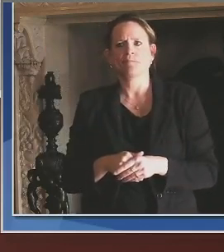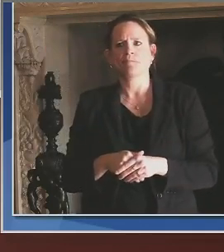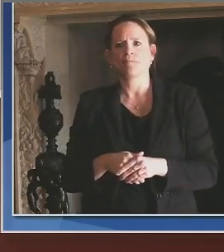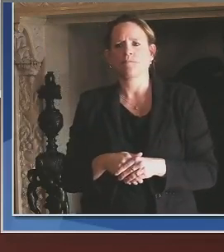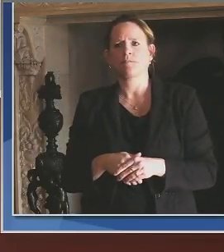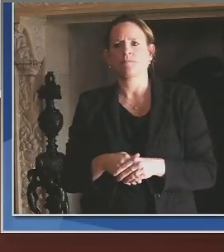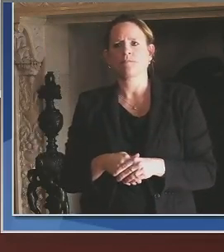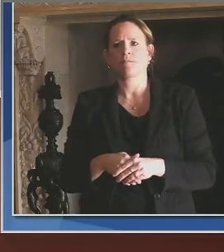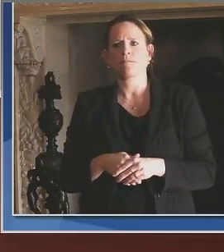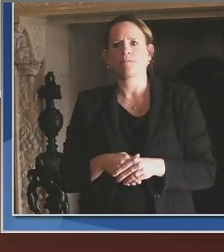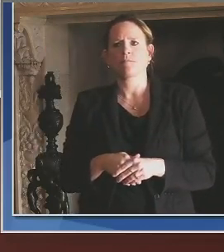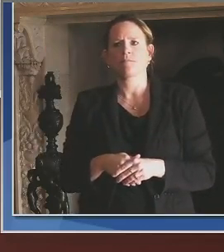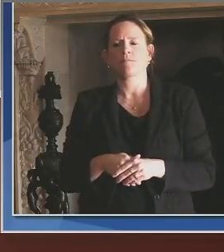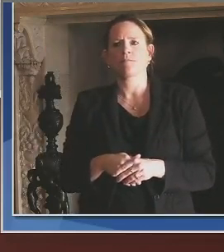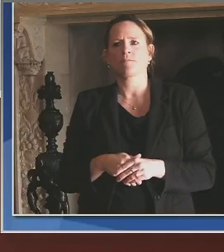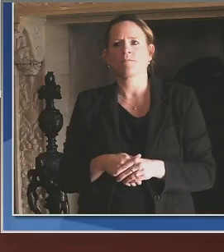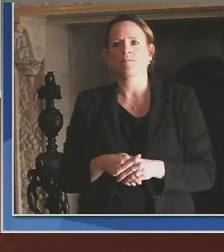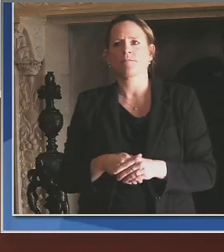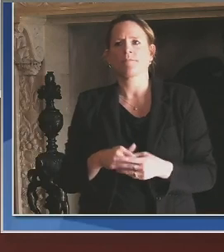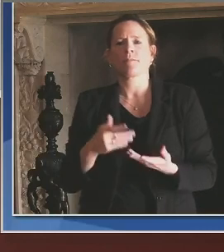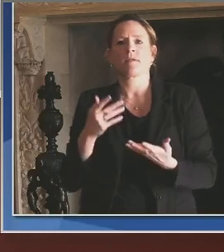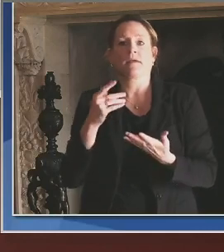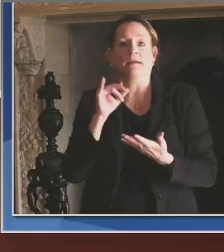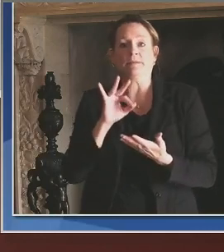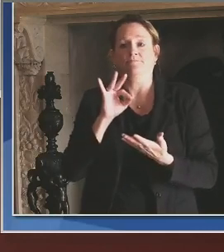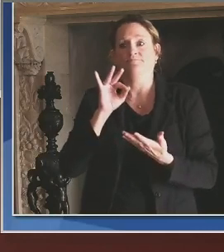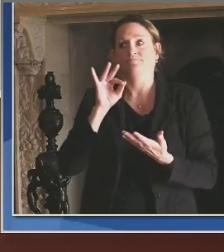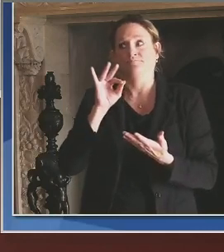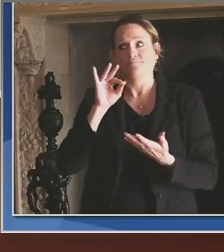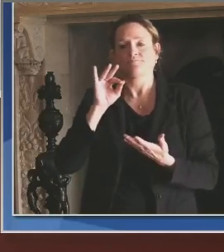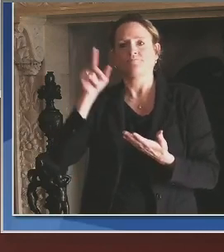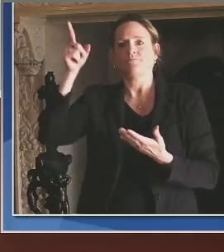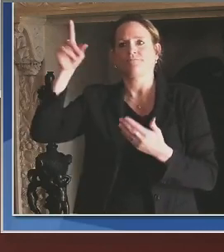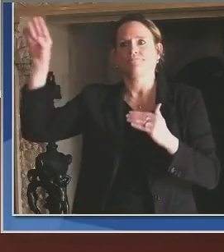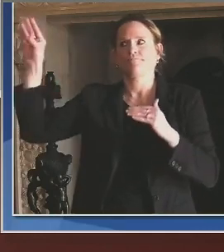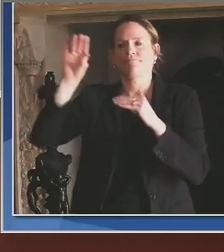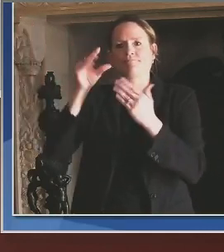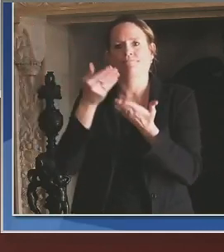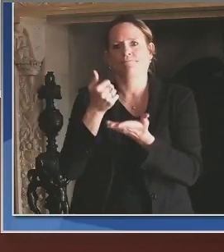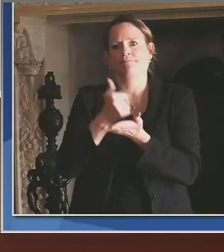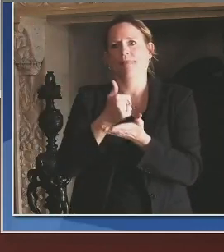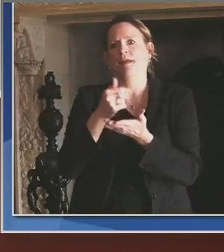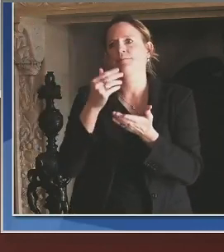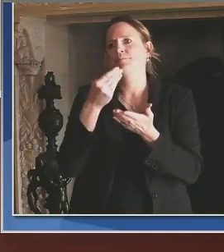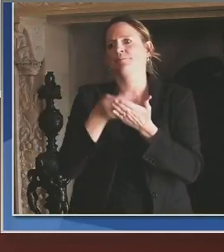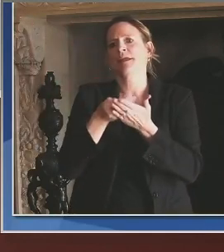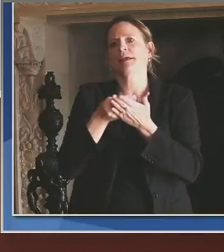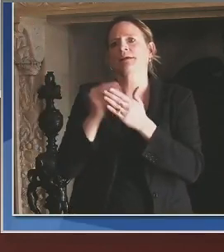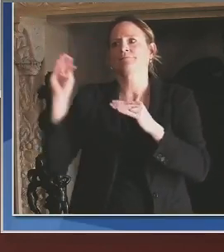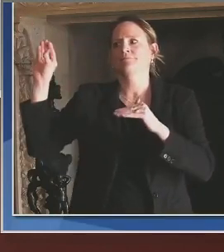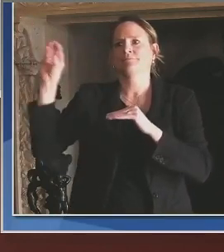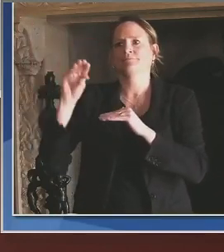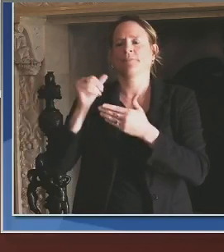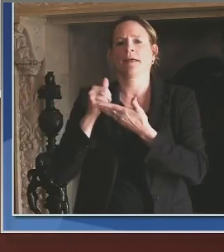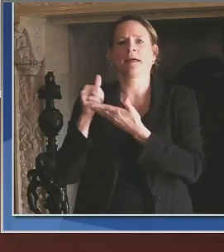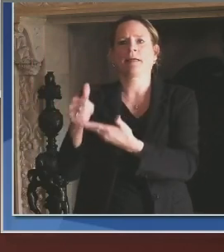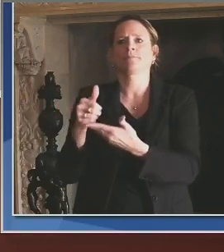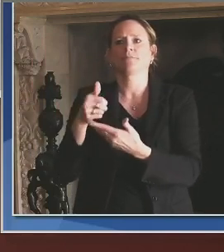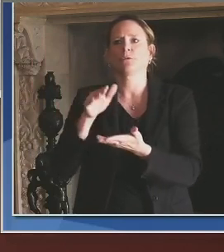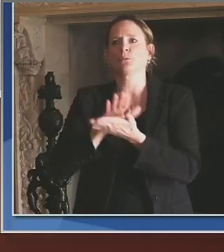that they would typically expect to get this fall. There's the third Friday count in September, of course, and I think